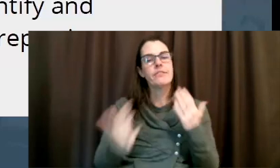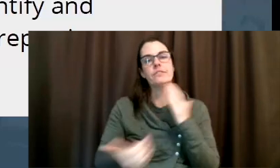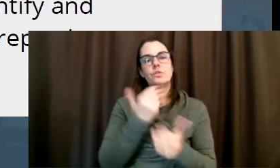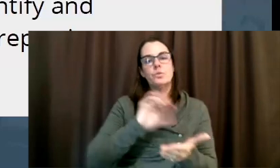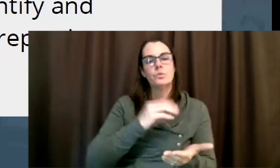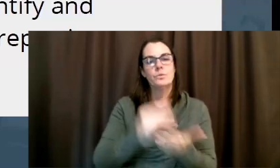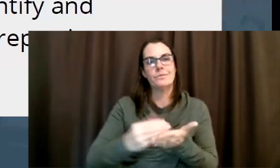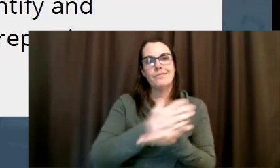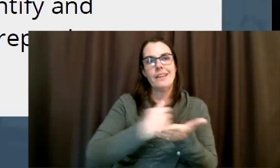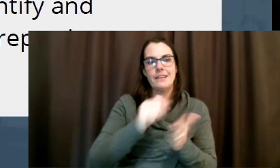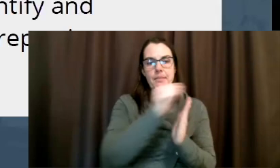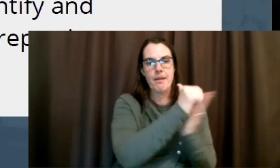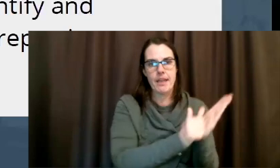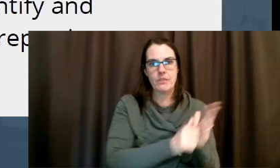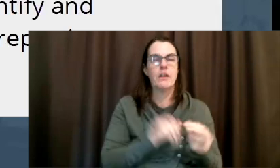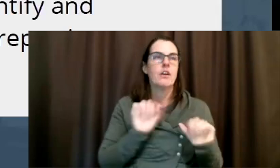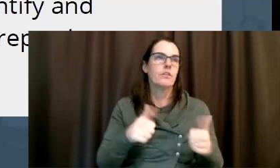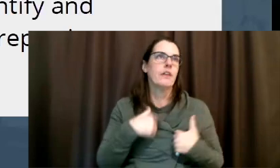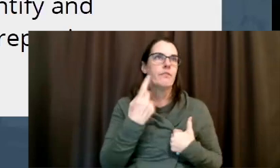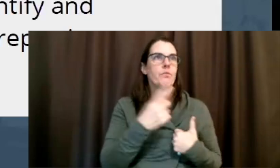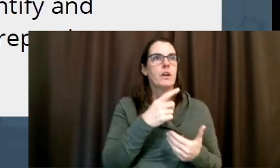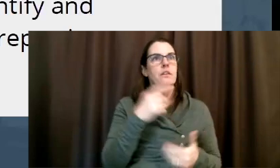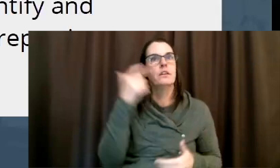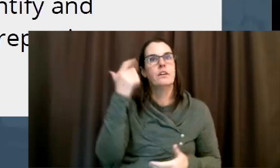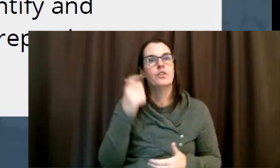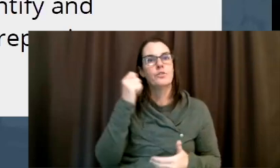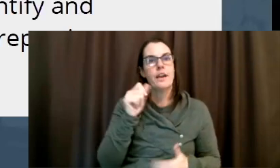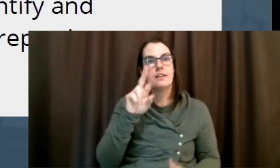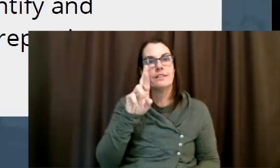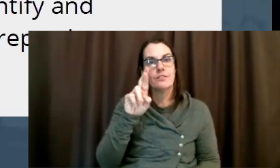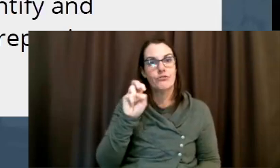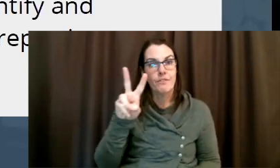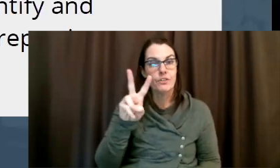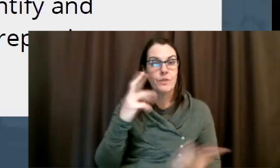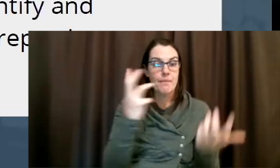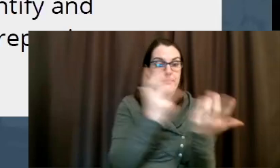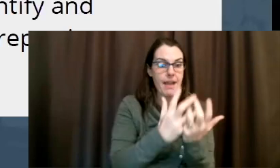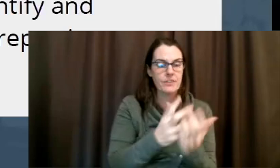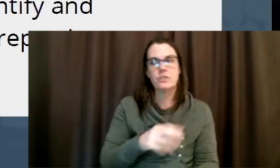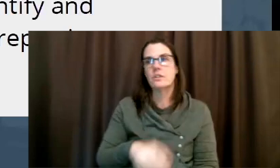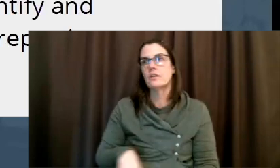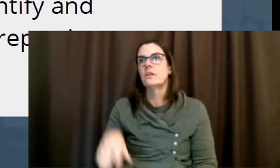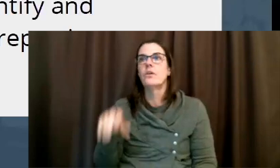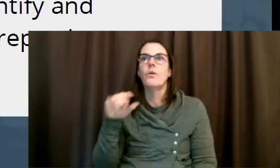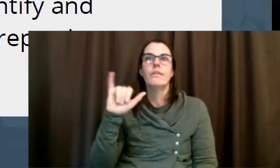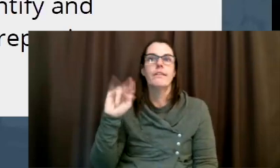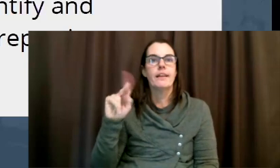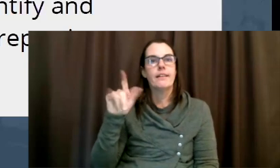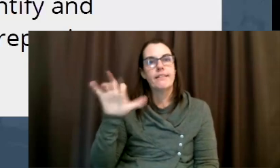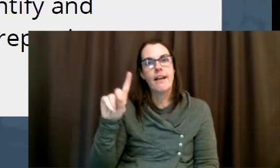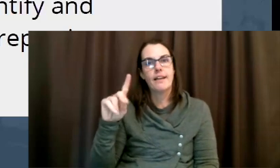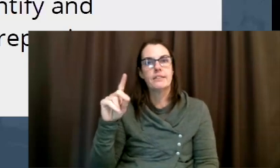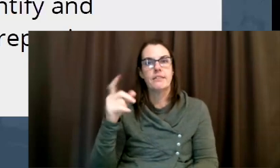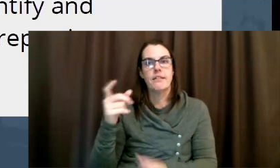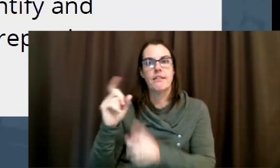we can have one called, grant revenue match, right? Or in-kind contributions match, right? And so